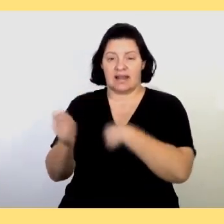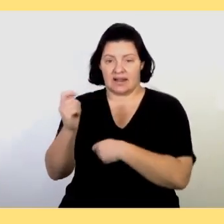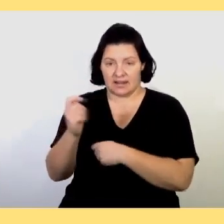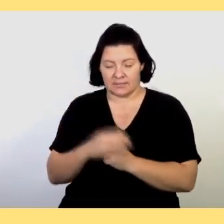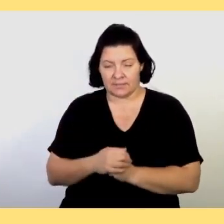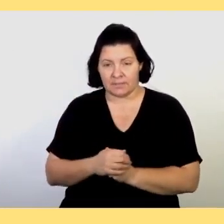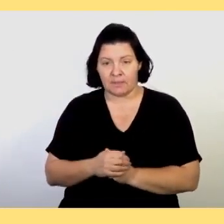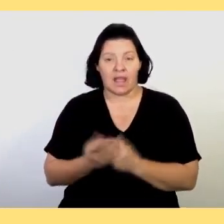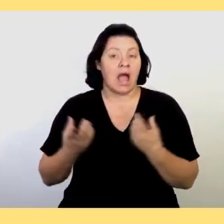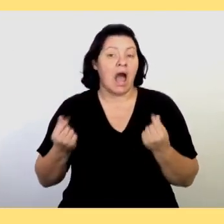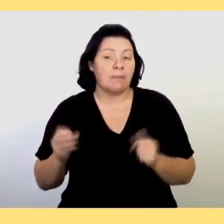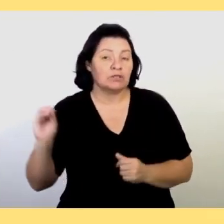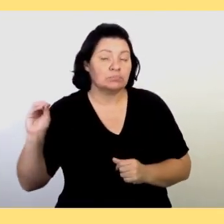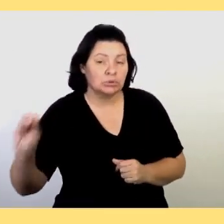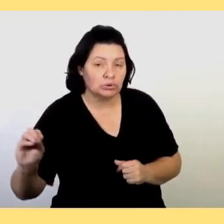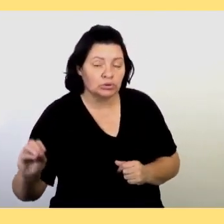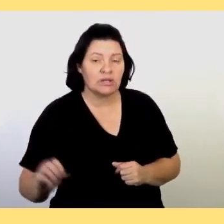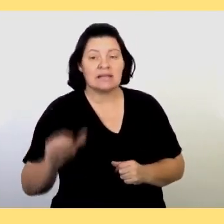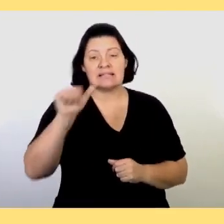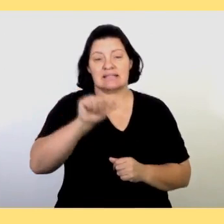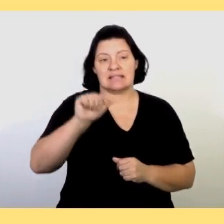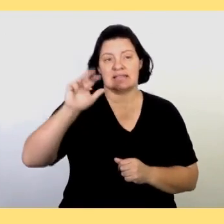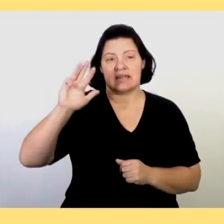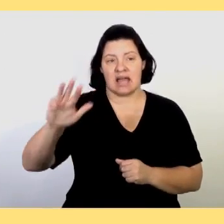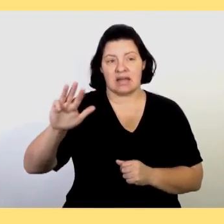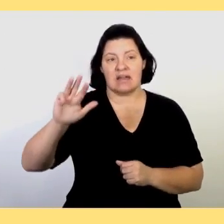of sales. How much do I get?